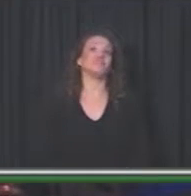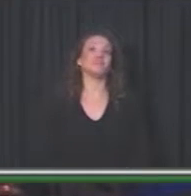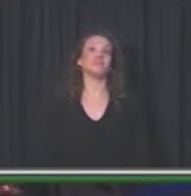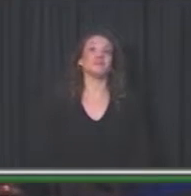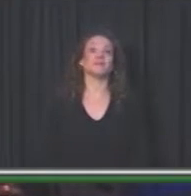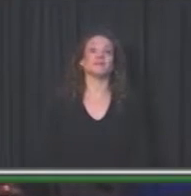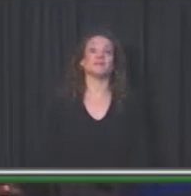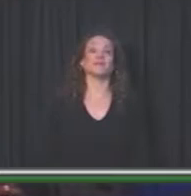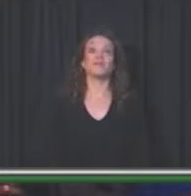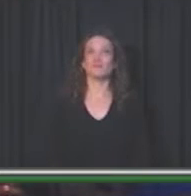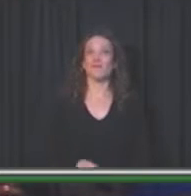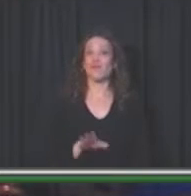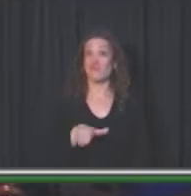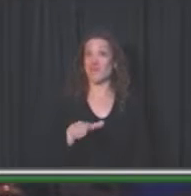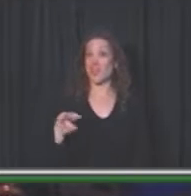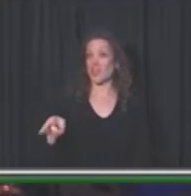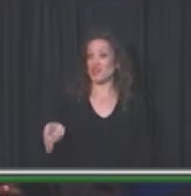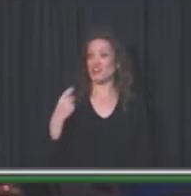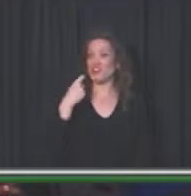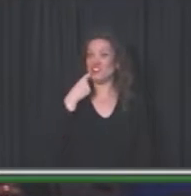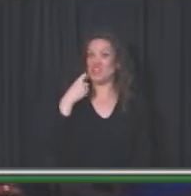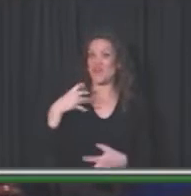She just won a very special award.